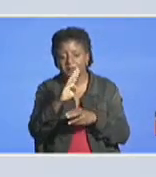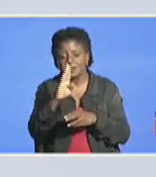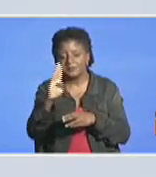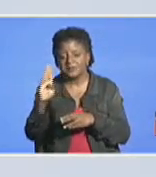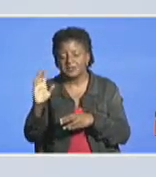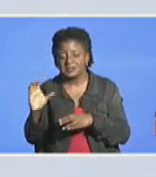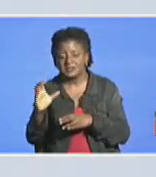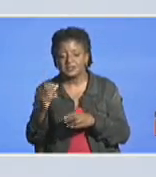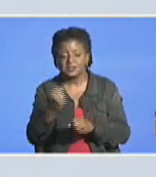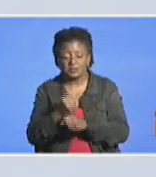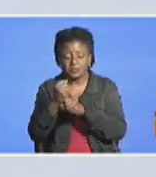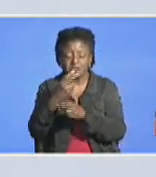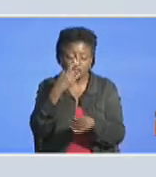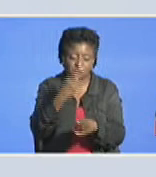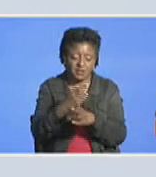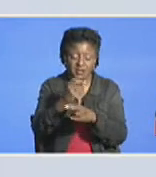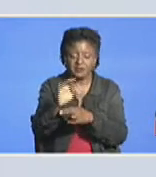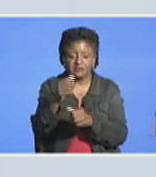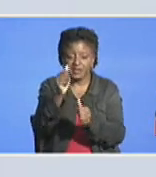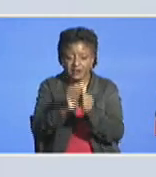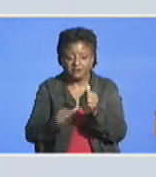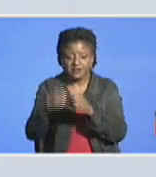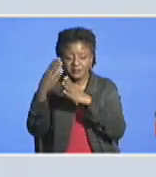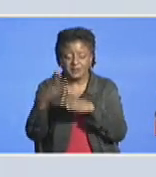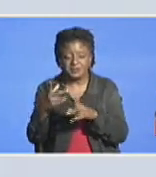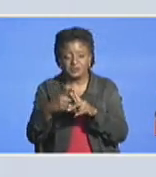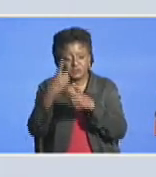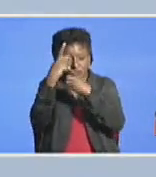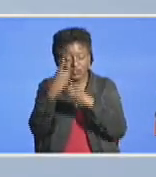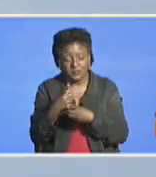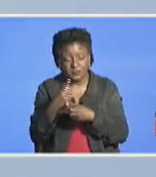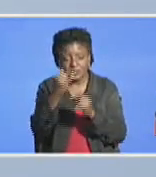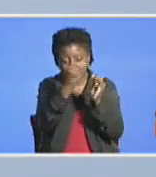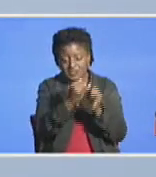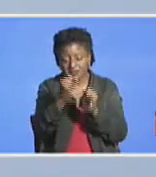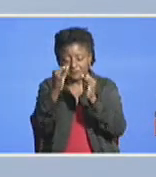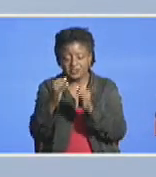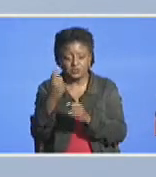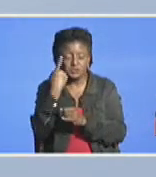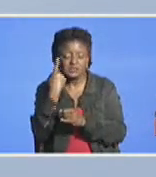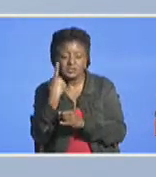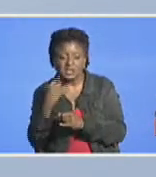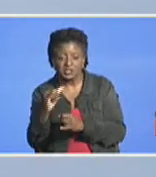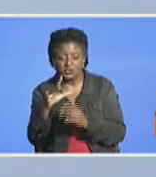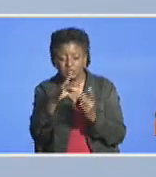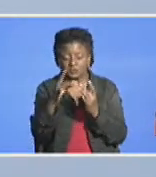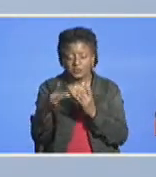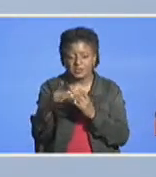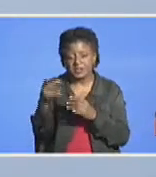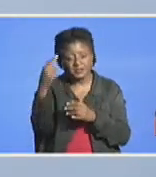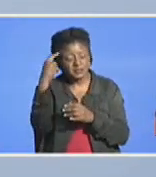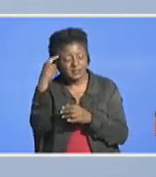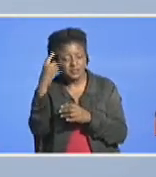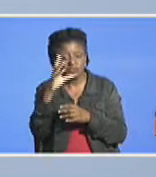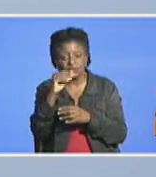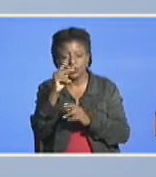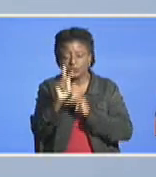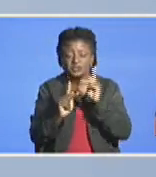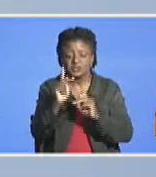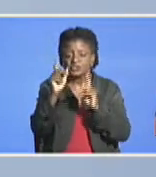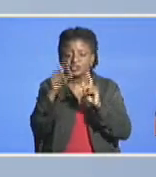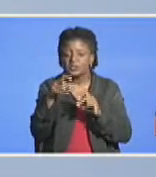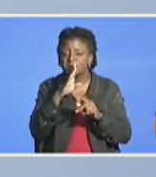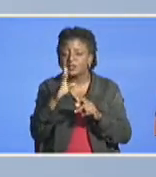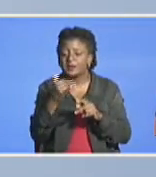every Bahamian to determine individual sexual preference and believes no citizen should be mistreated because of their